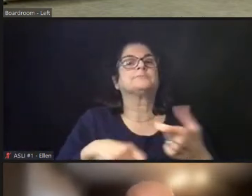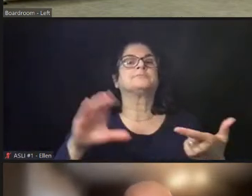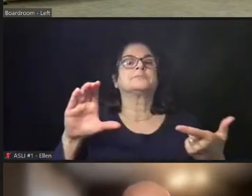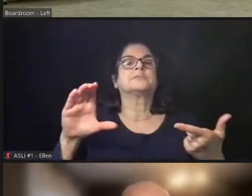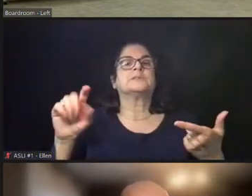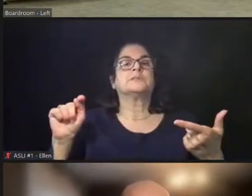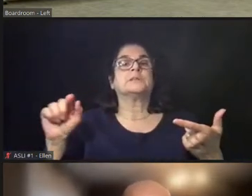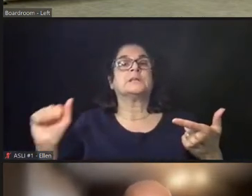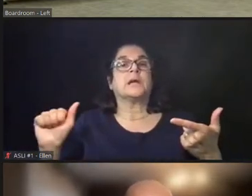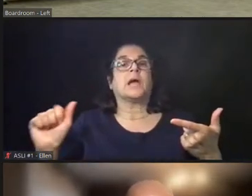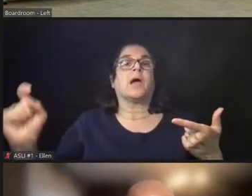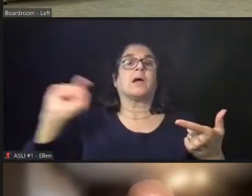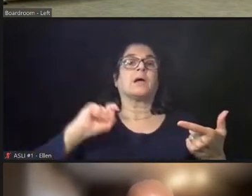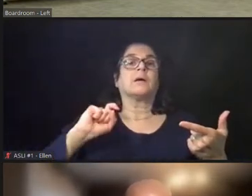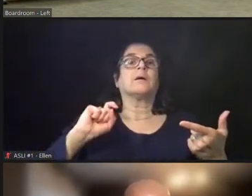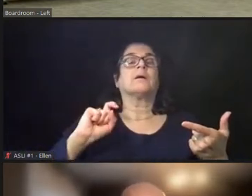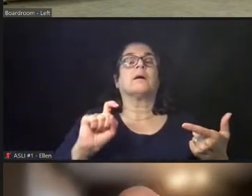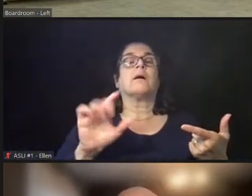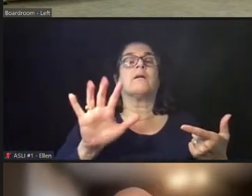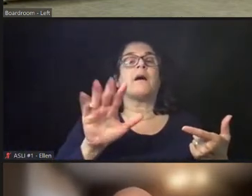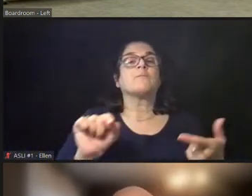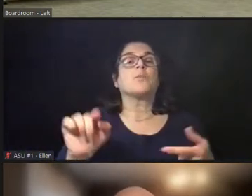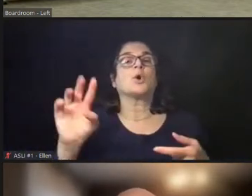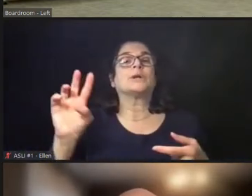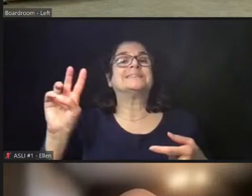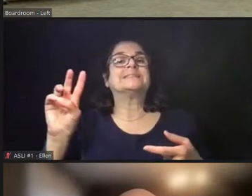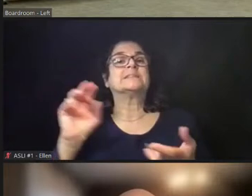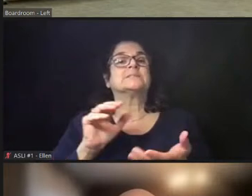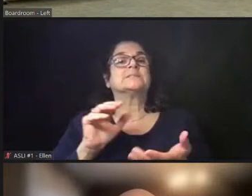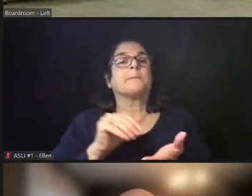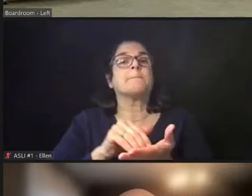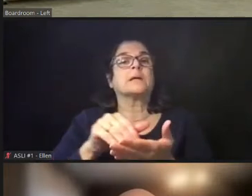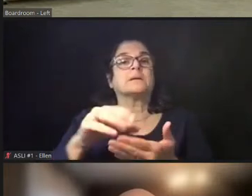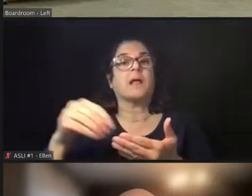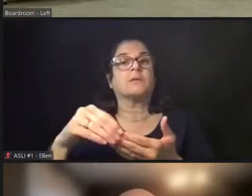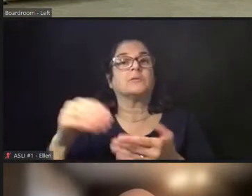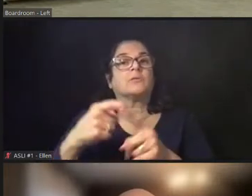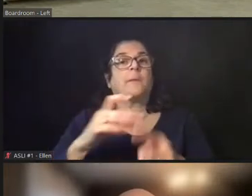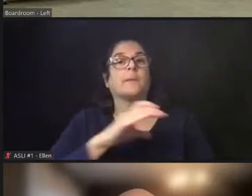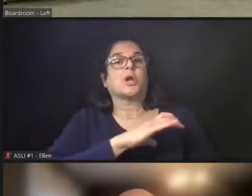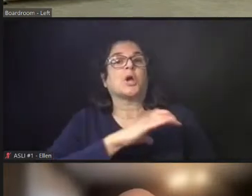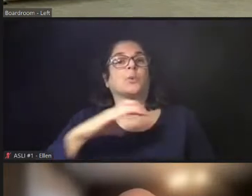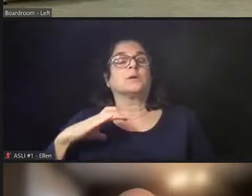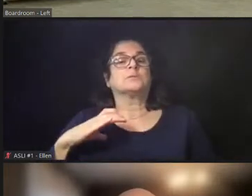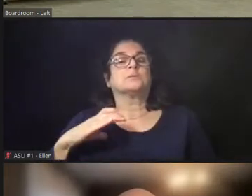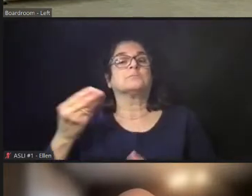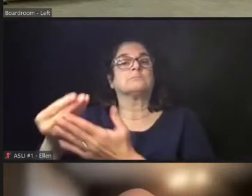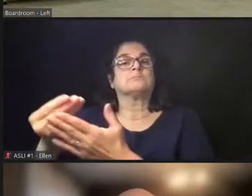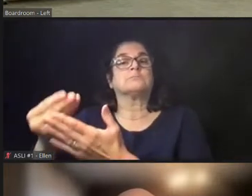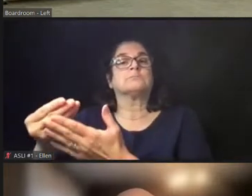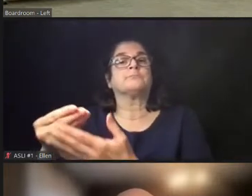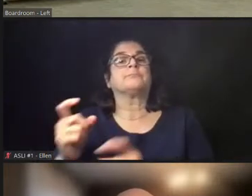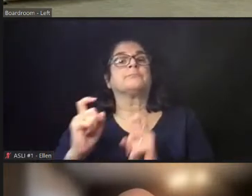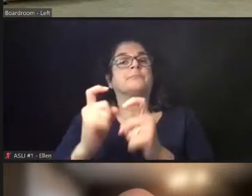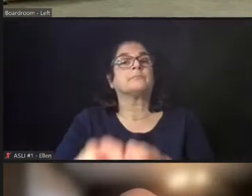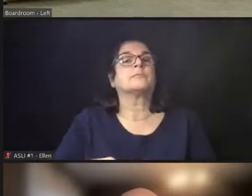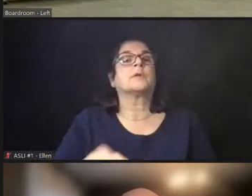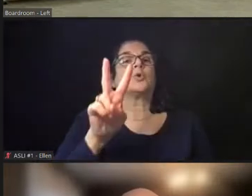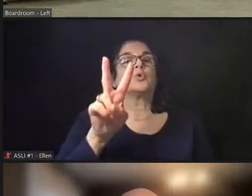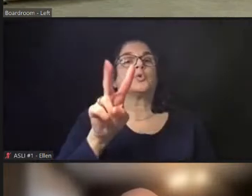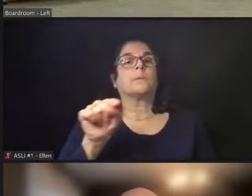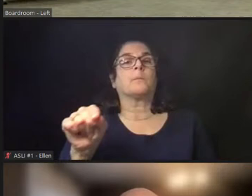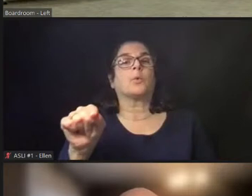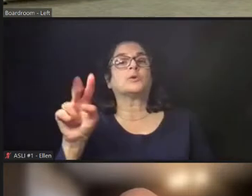awarded $5.6 million of congressionally directed spending for projects. The grant includes $2.1 million